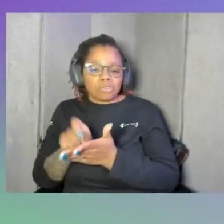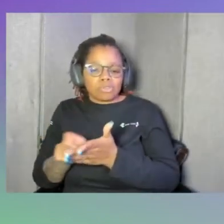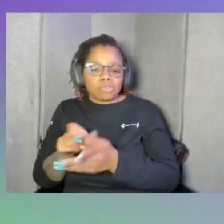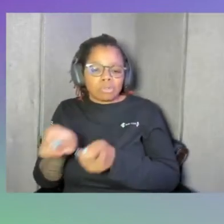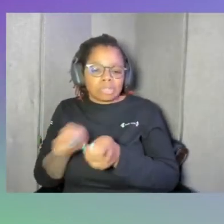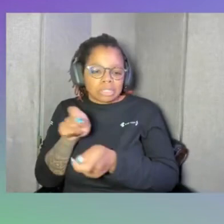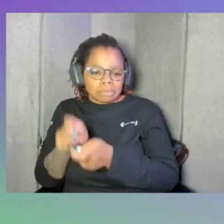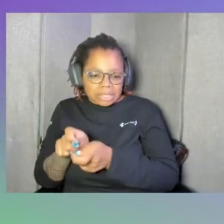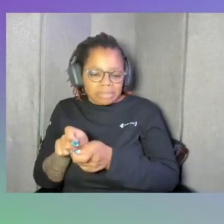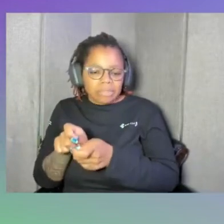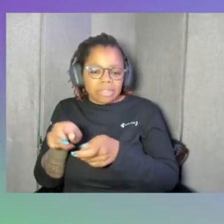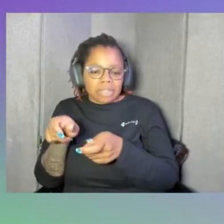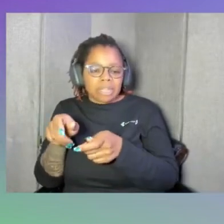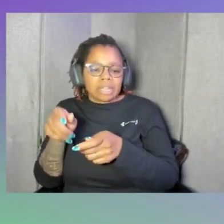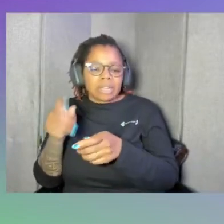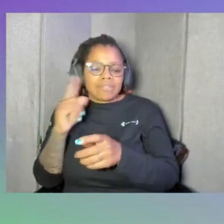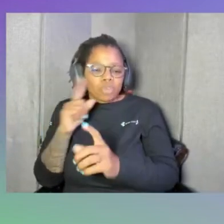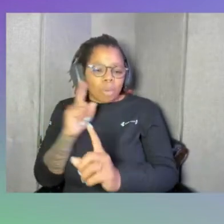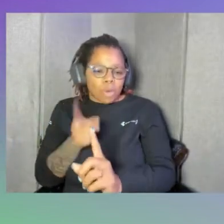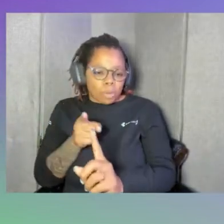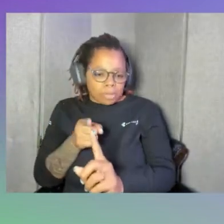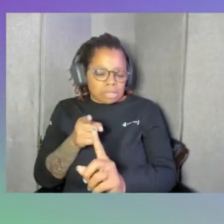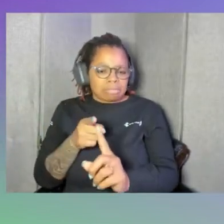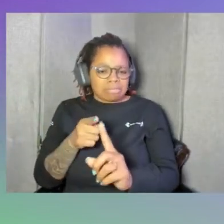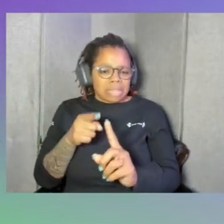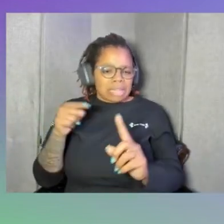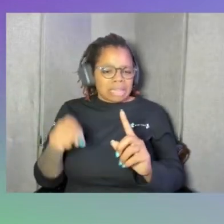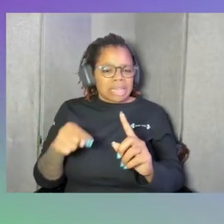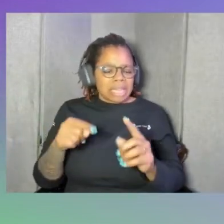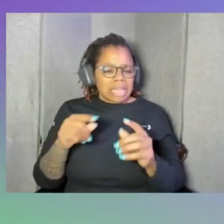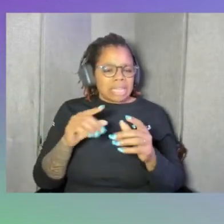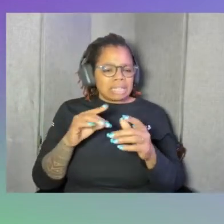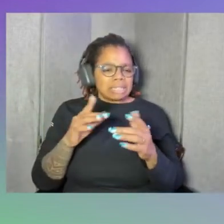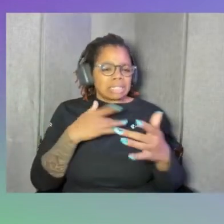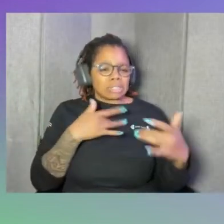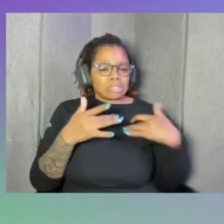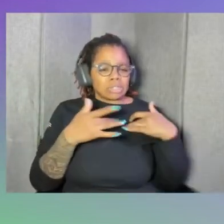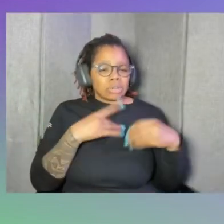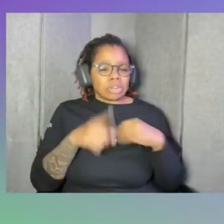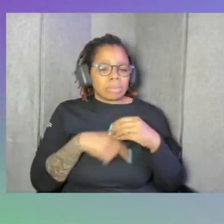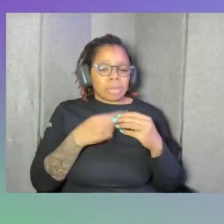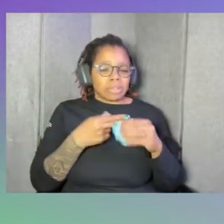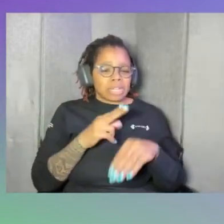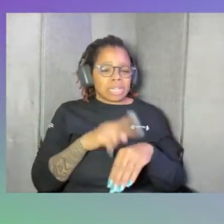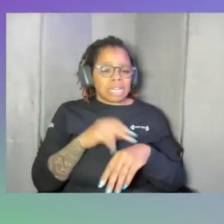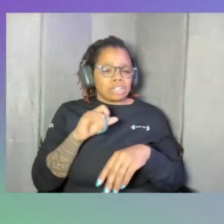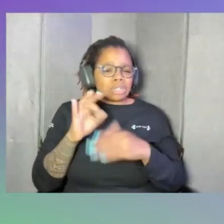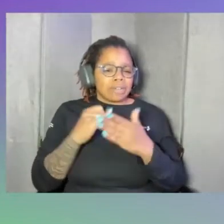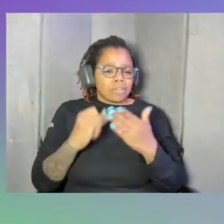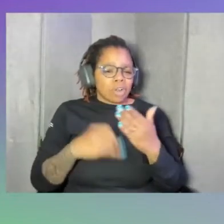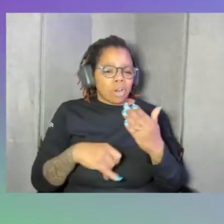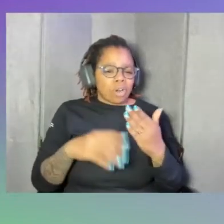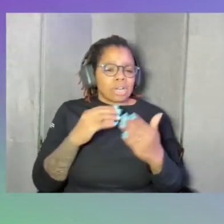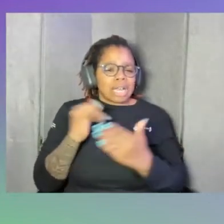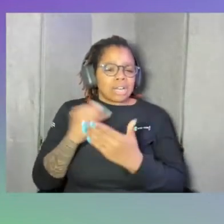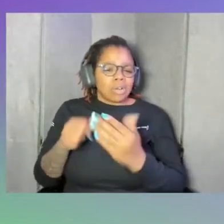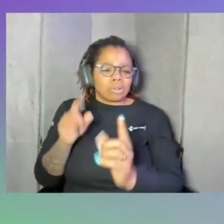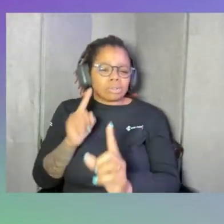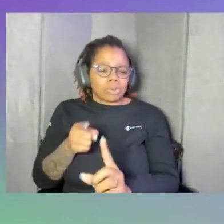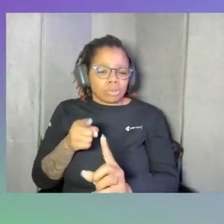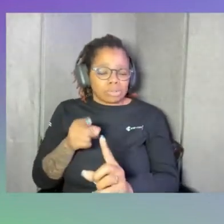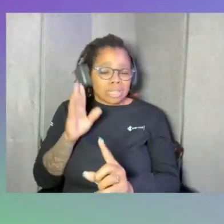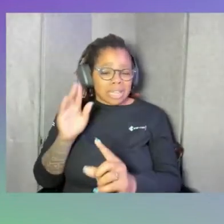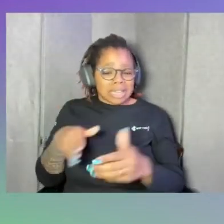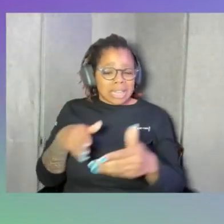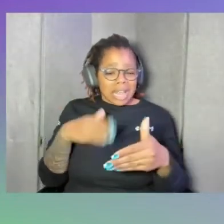purpose. Sorry. Doesn't this raise concerns about the nature of art and artists' goals? Did that